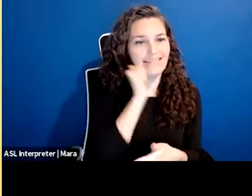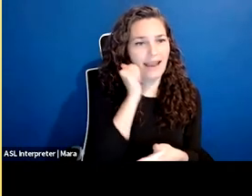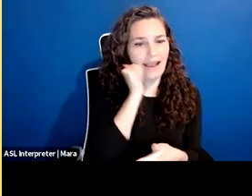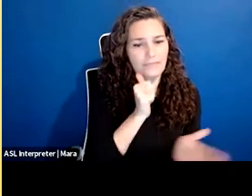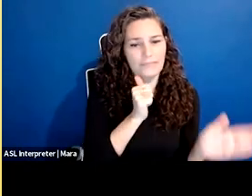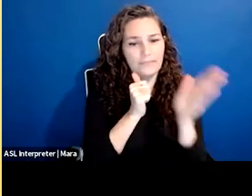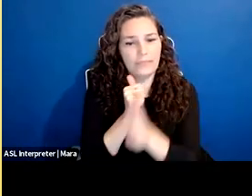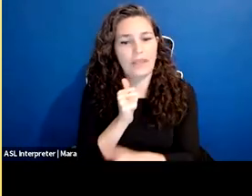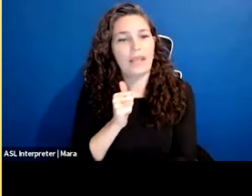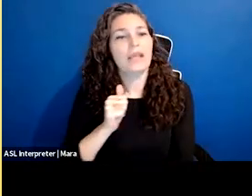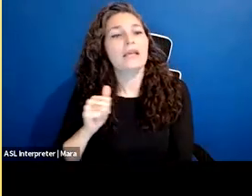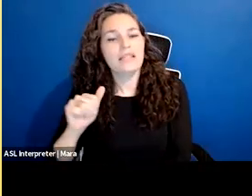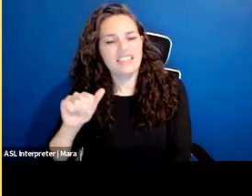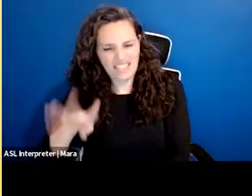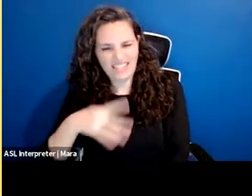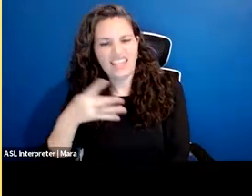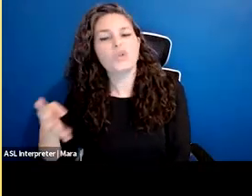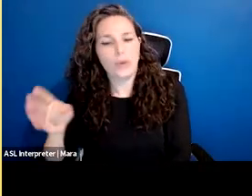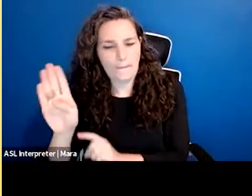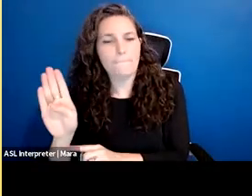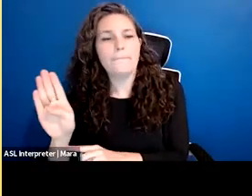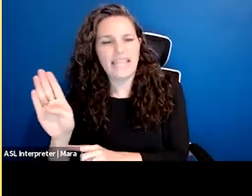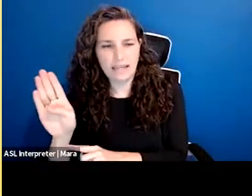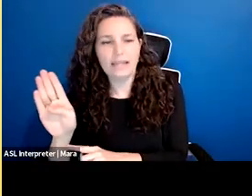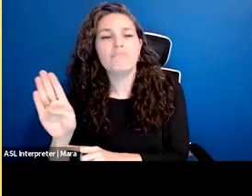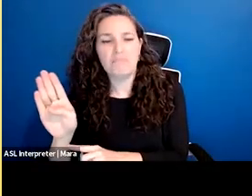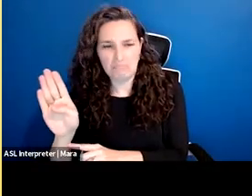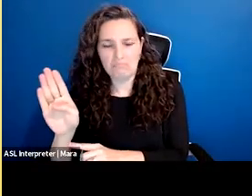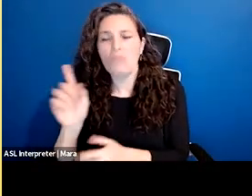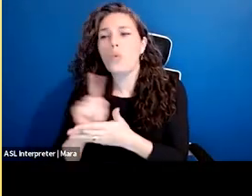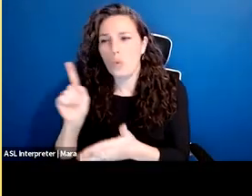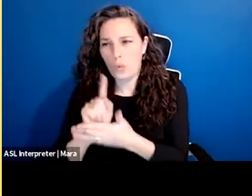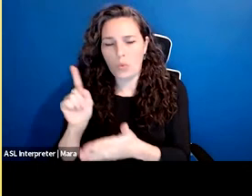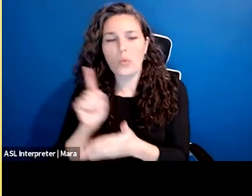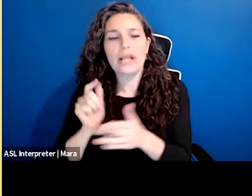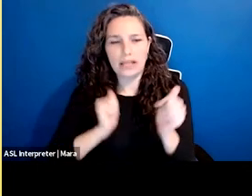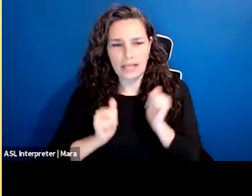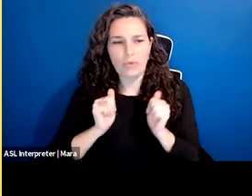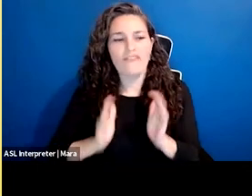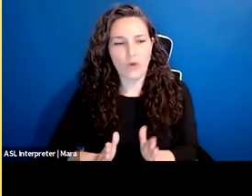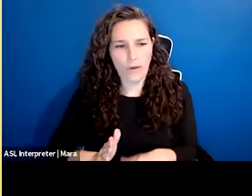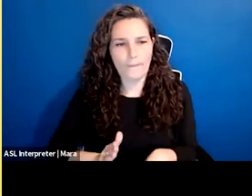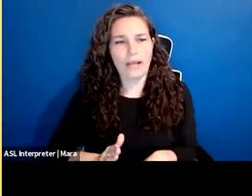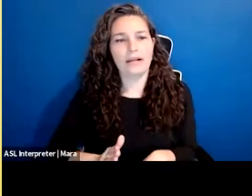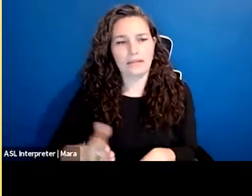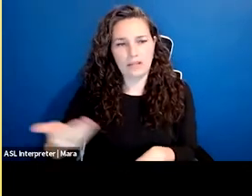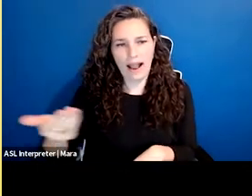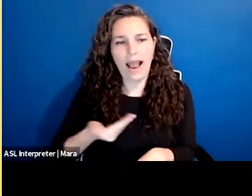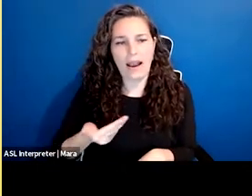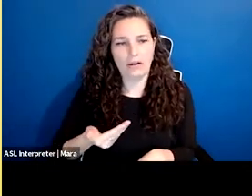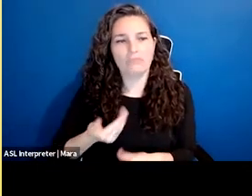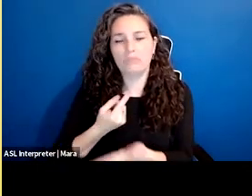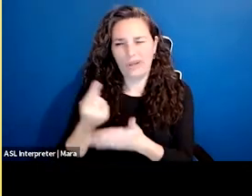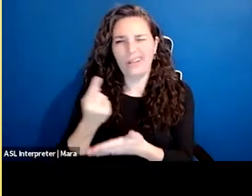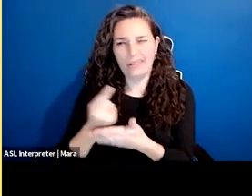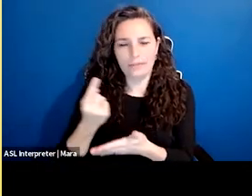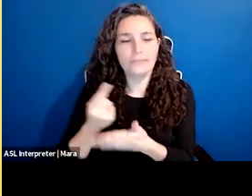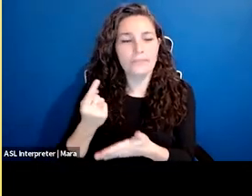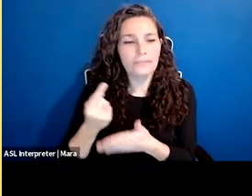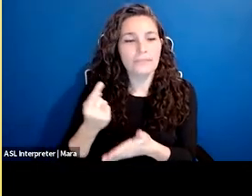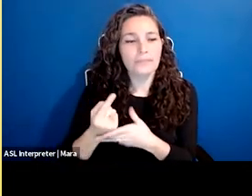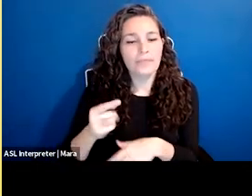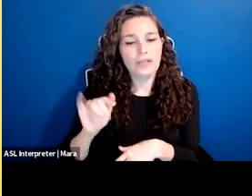Schedule B is where we start talking about performers hired by the week or weekly freelance performers. Schedule B is for scale